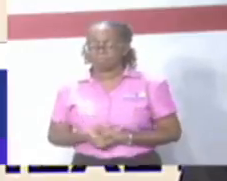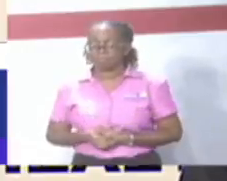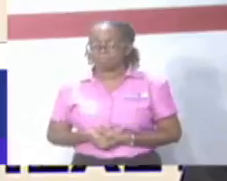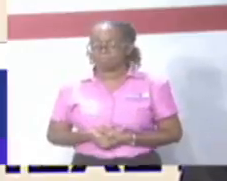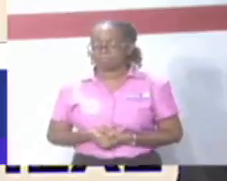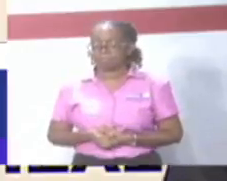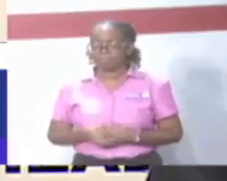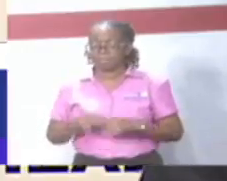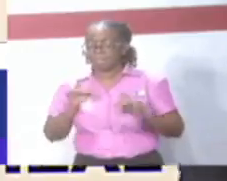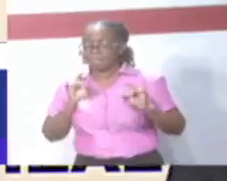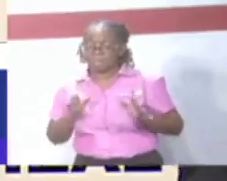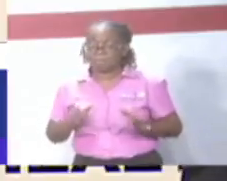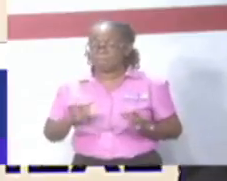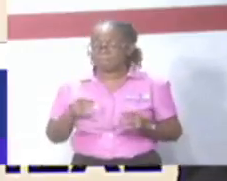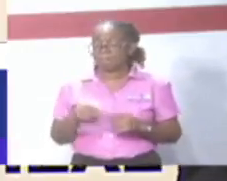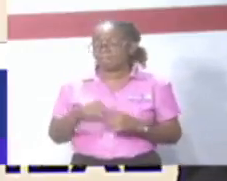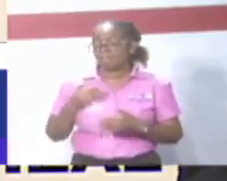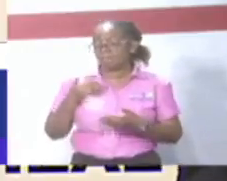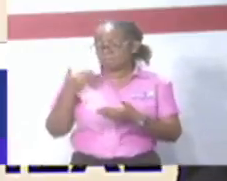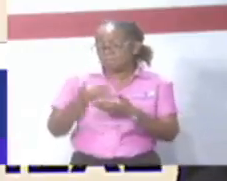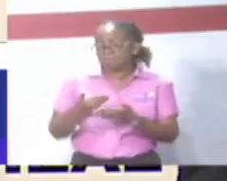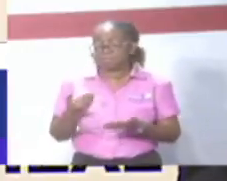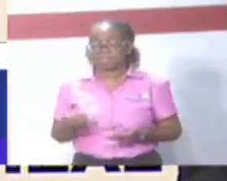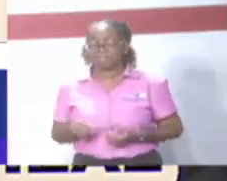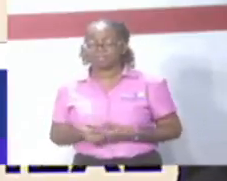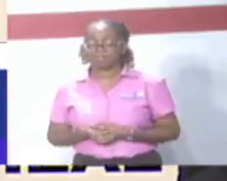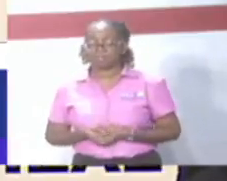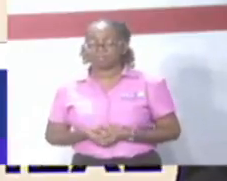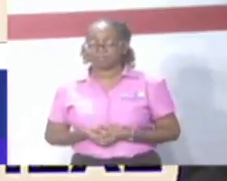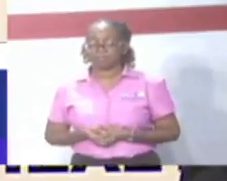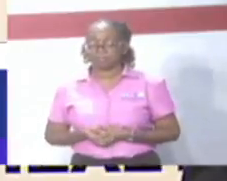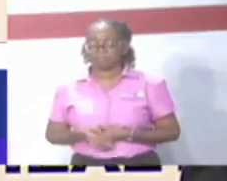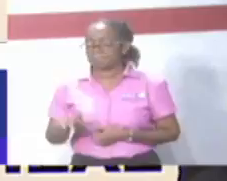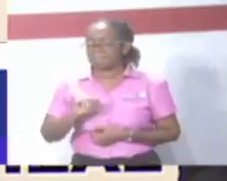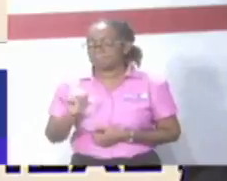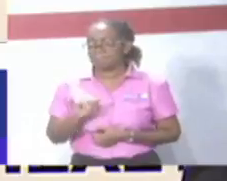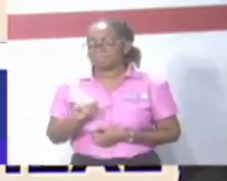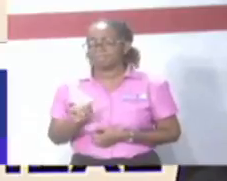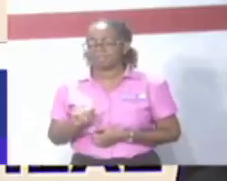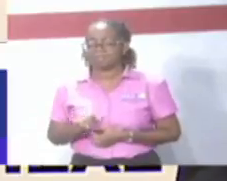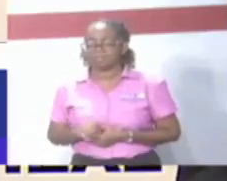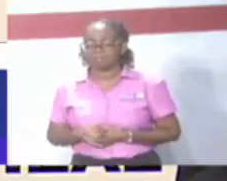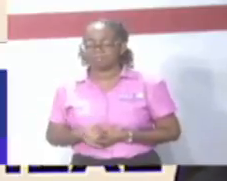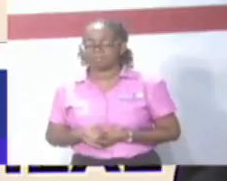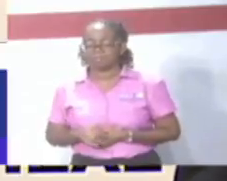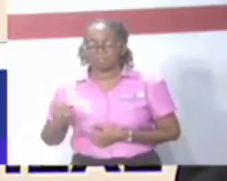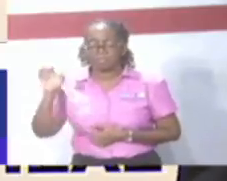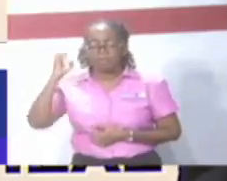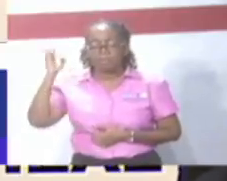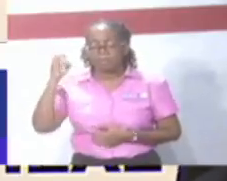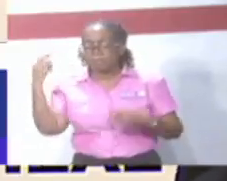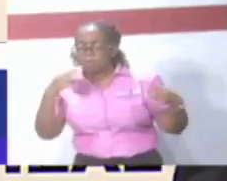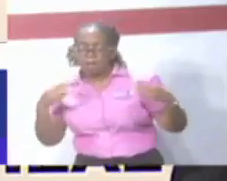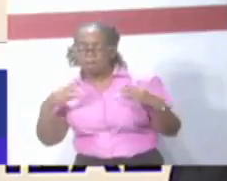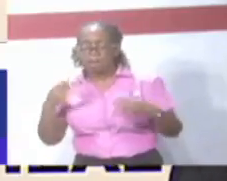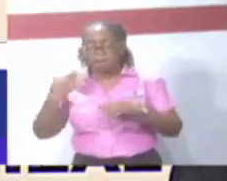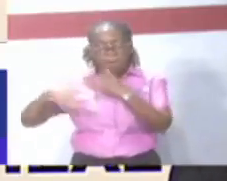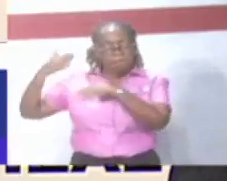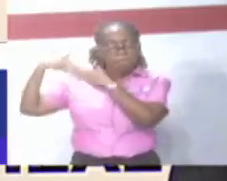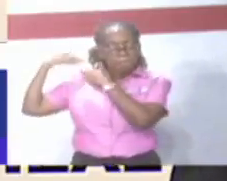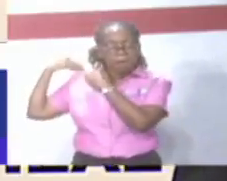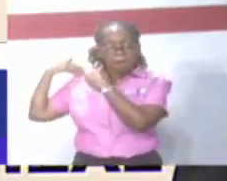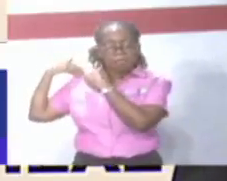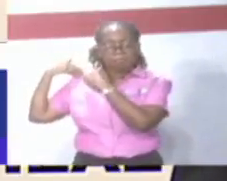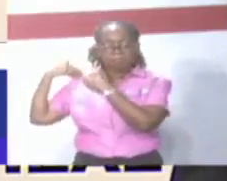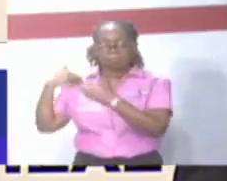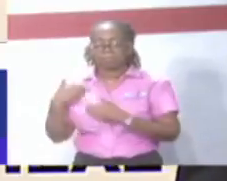France, they took over everything. And what they had to do, they had to develop resistance fighters. What we want